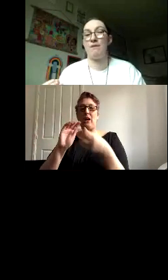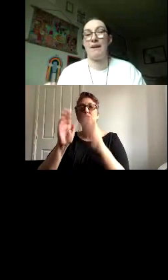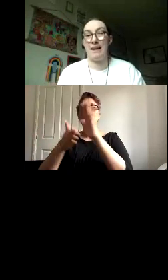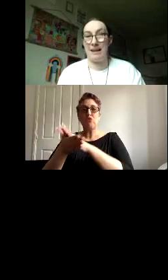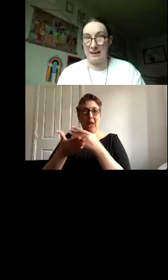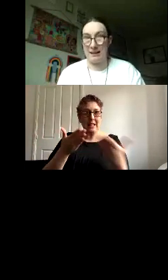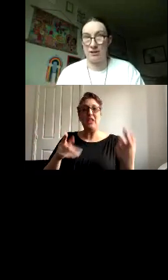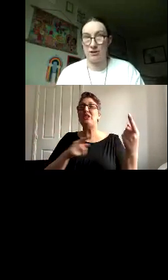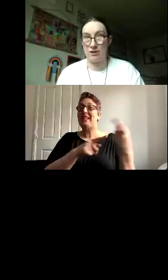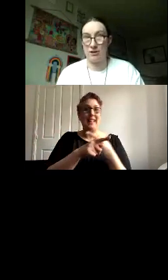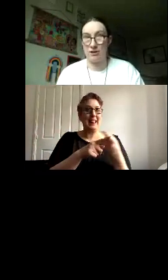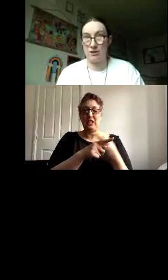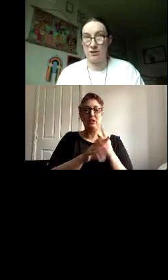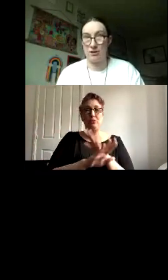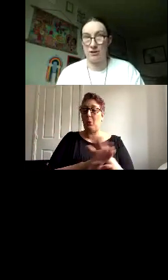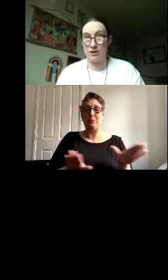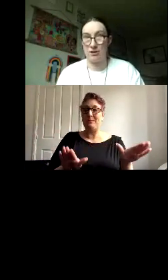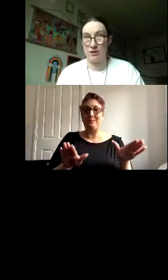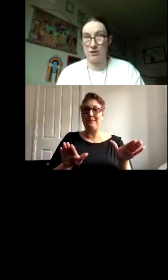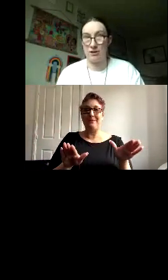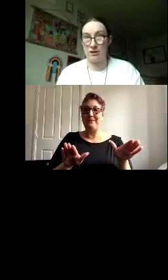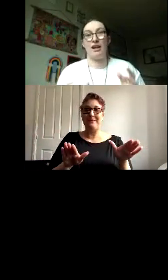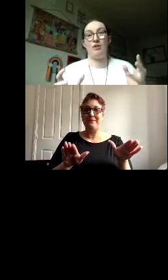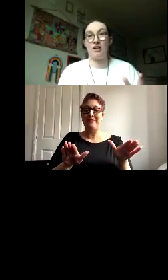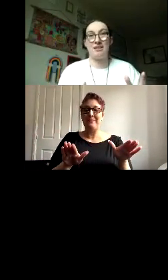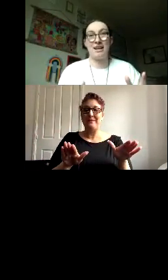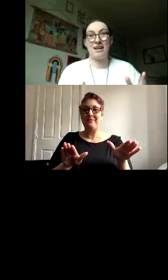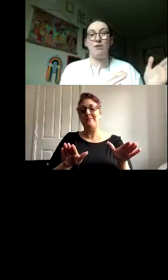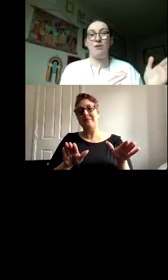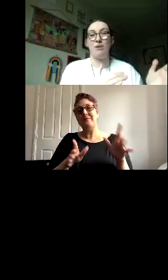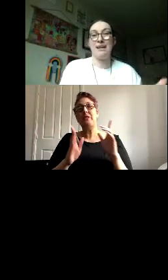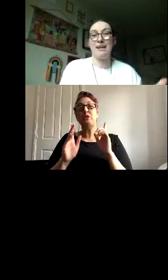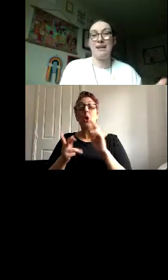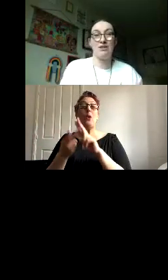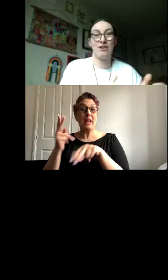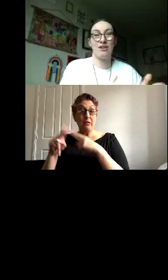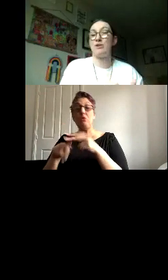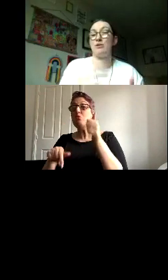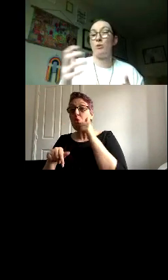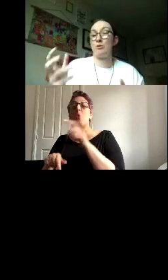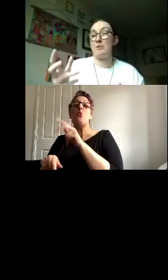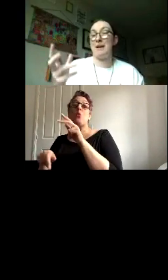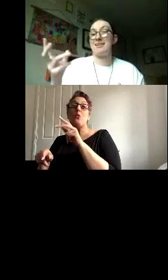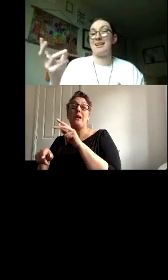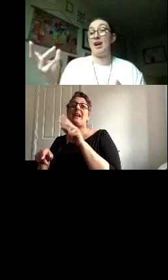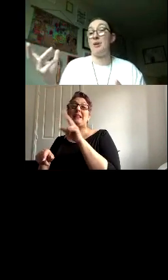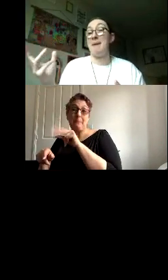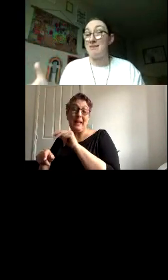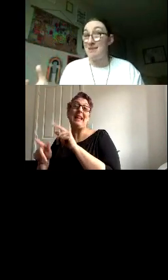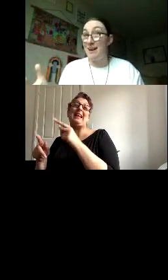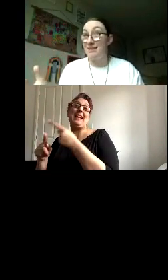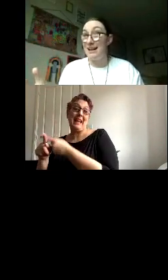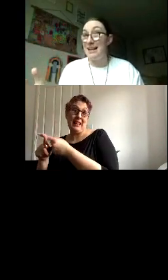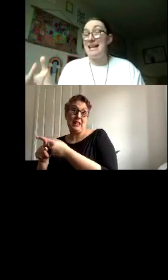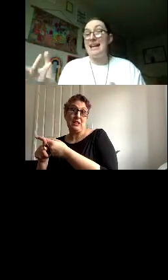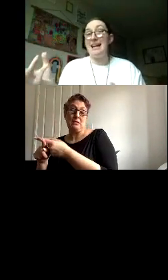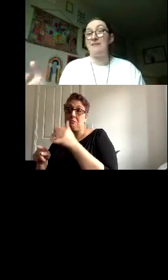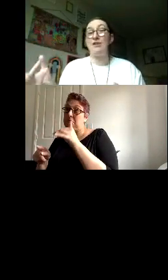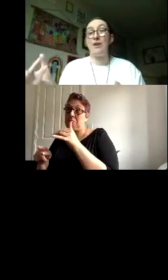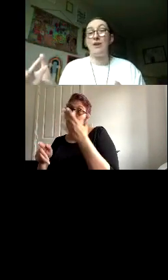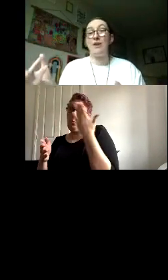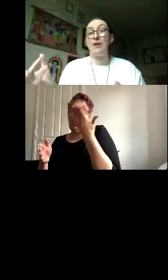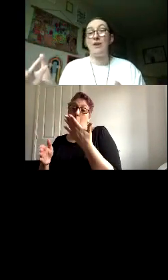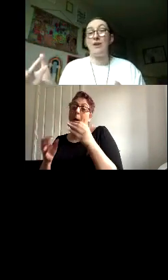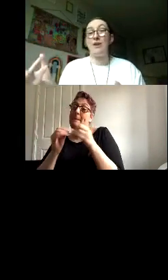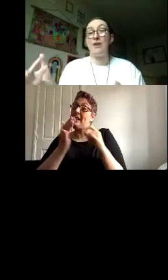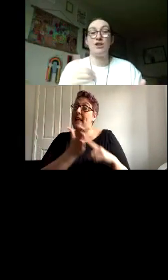translation of English. So as if you know English, then you wouldn't automatically know BSL. If